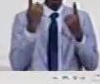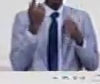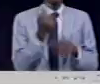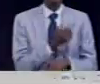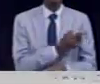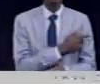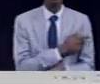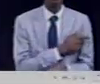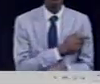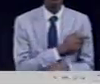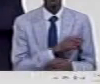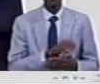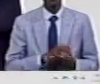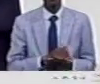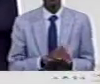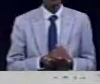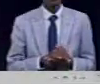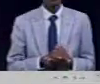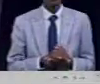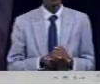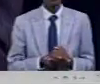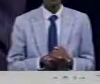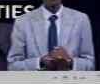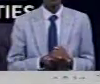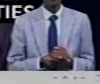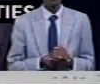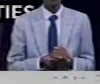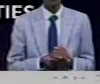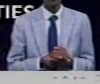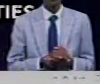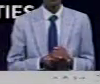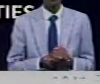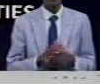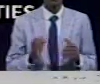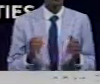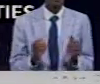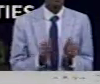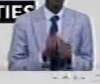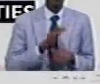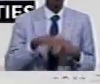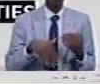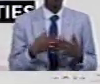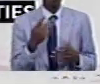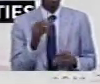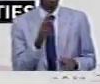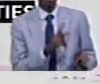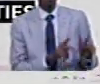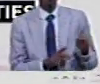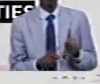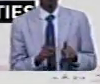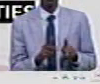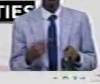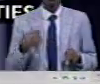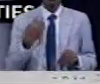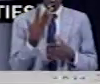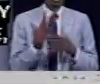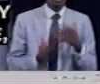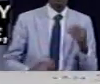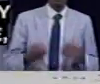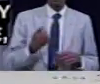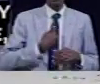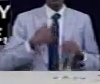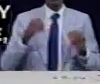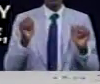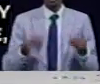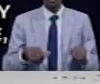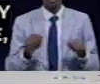lack self-stability. Striving to success, yes, striving to success means taking up those opportunities. Don't let it slip past you, or else